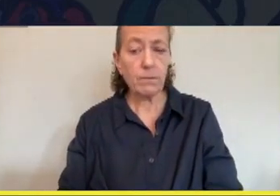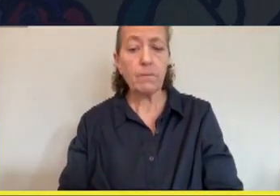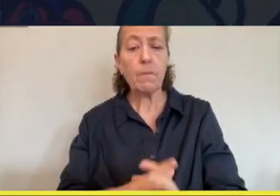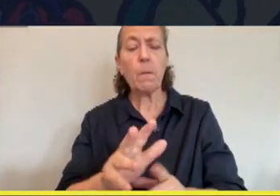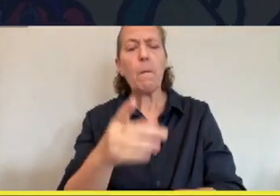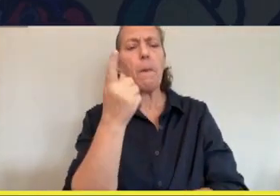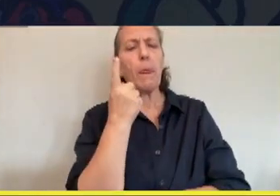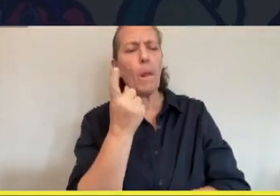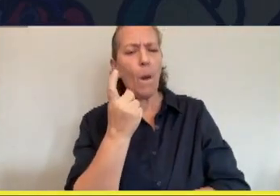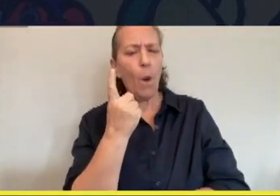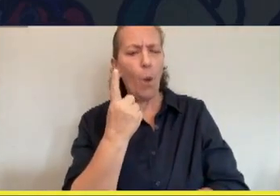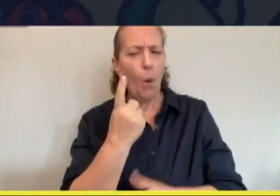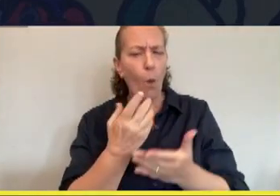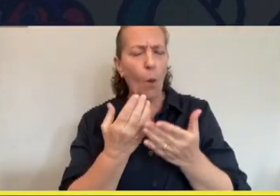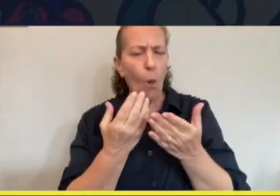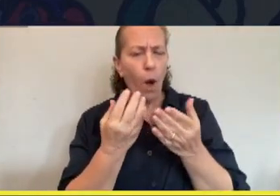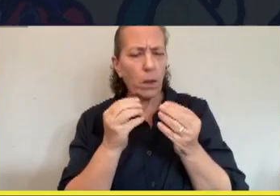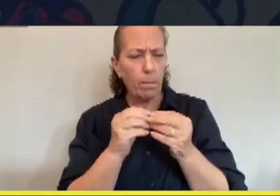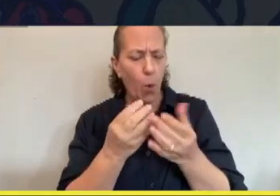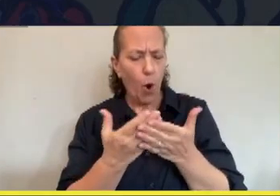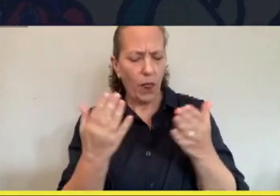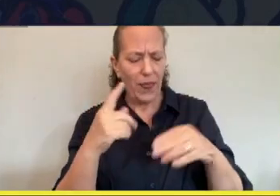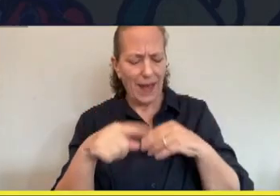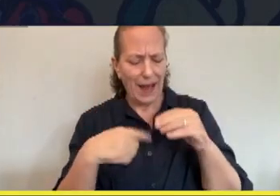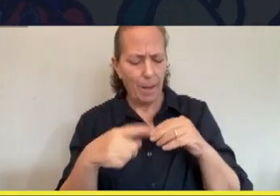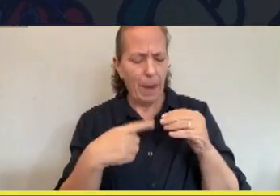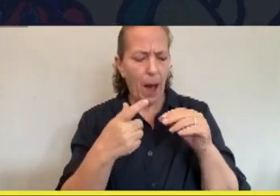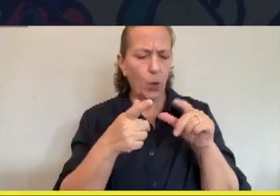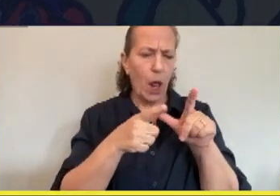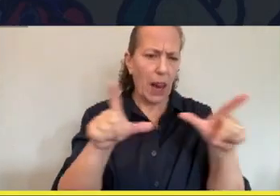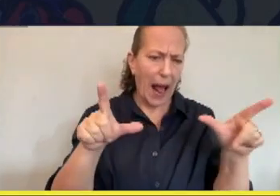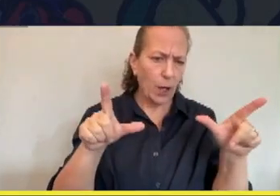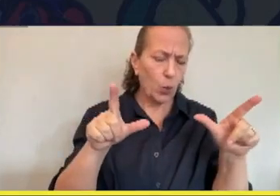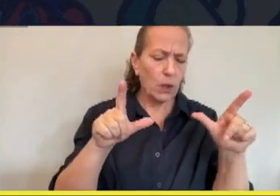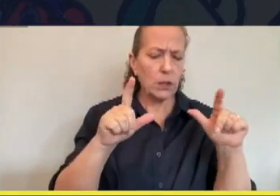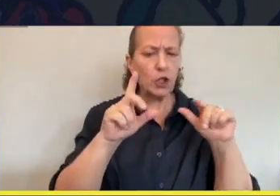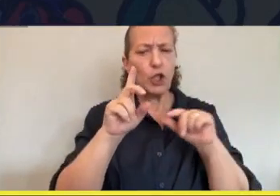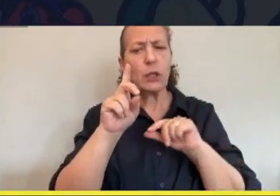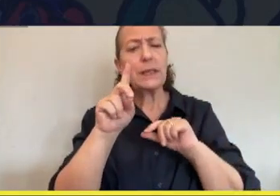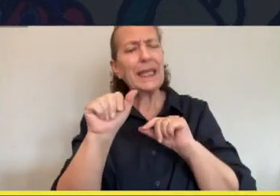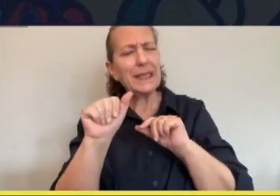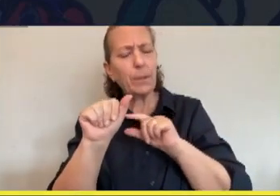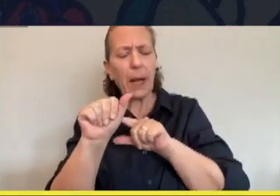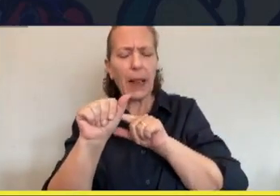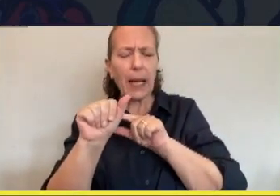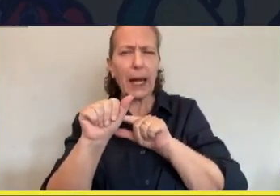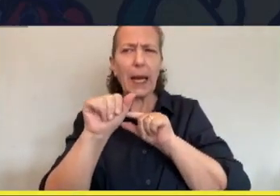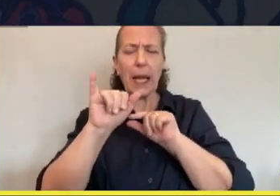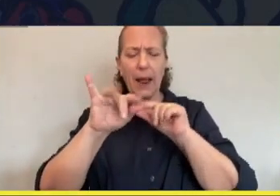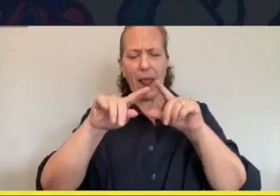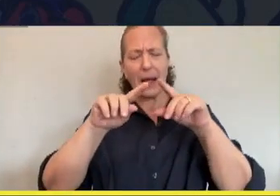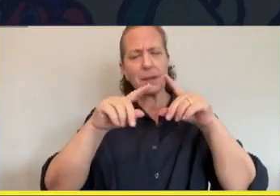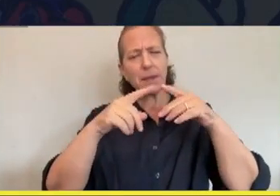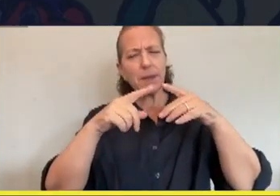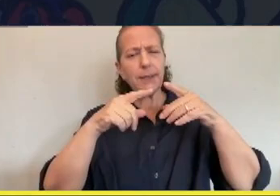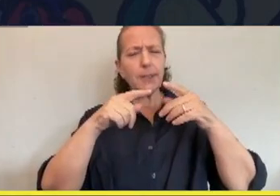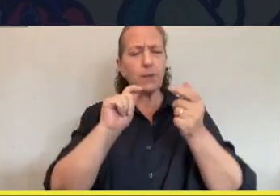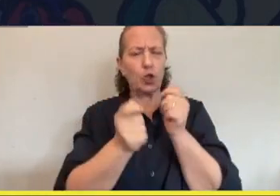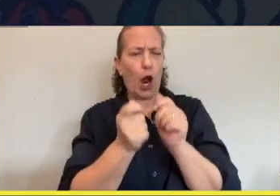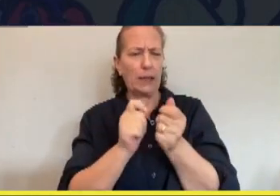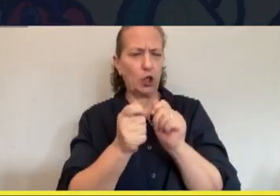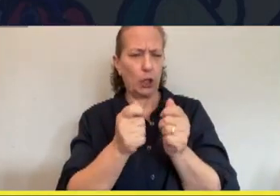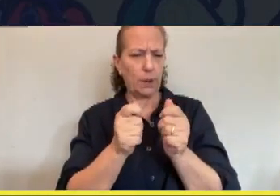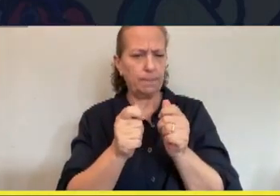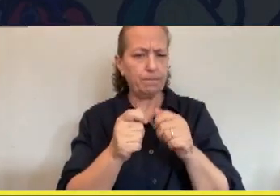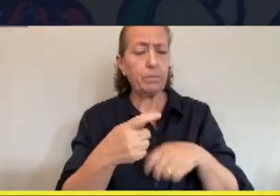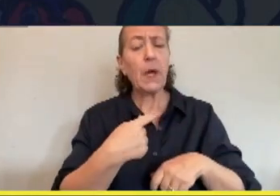issue: language is important. Language surrounding disability is in flux and preferences are varied. We've deferred to author